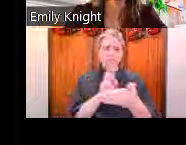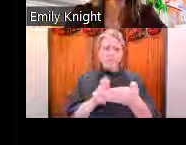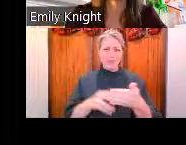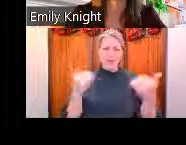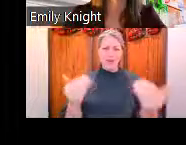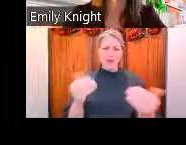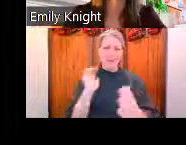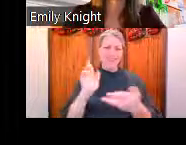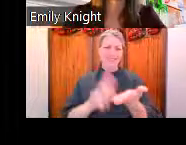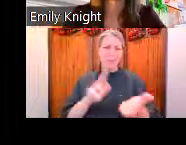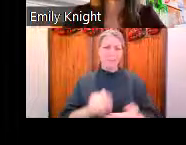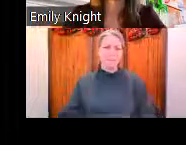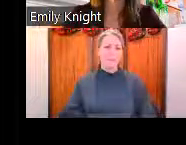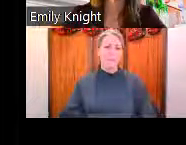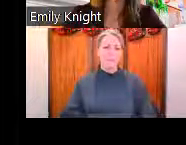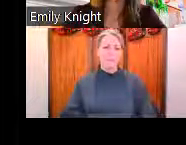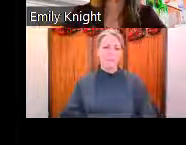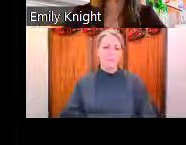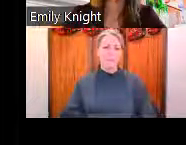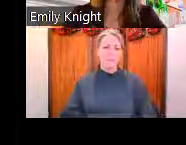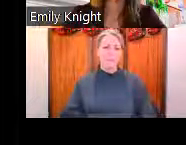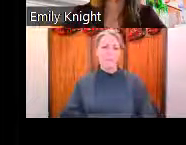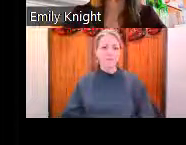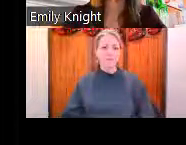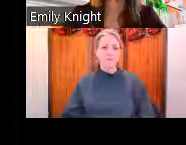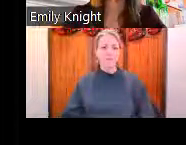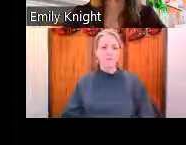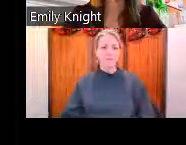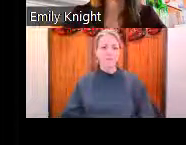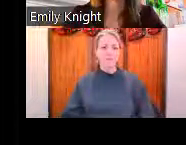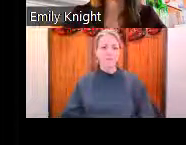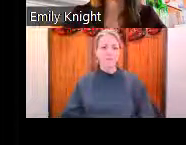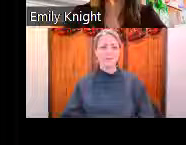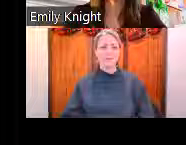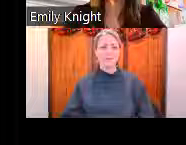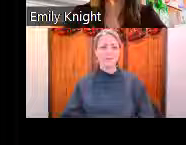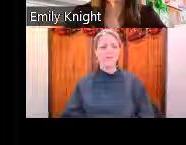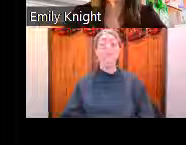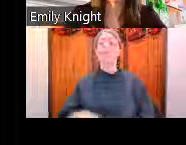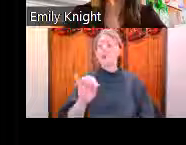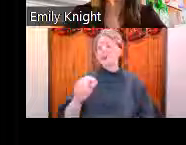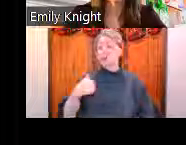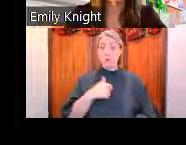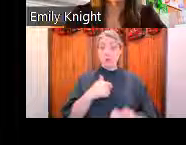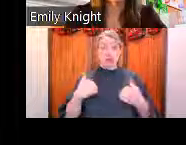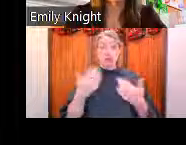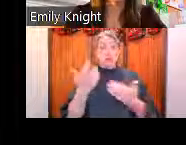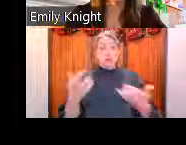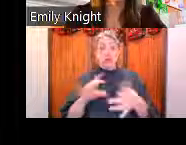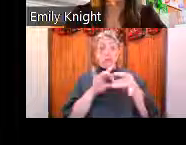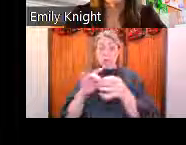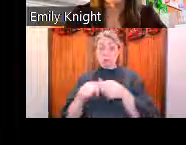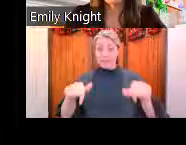up. We also have our resources related to this conference, as well